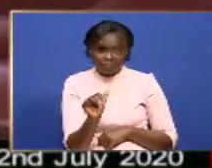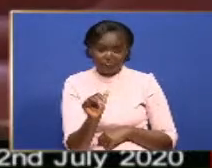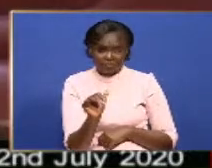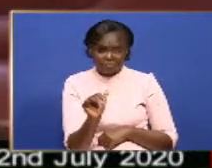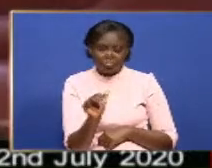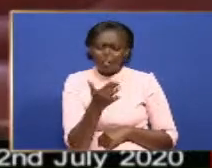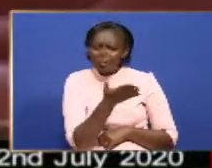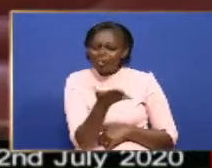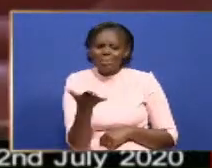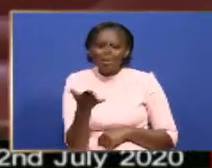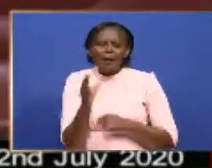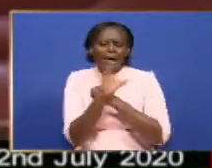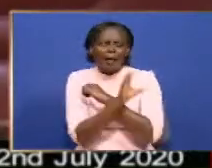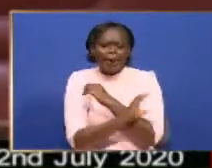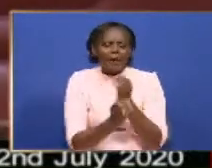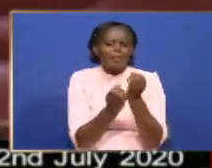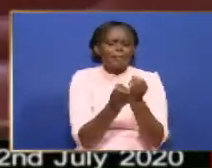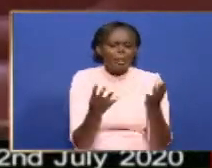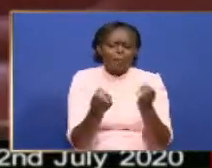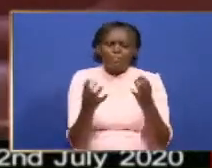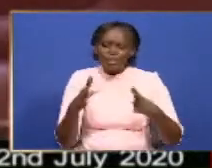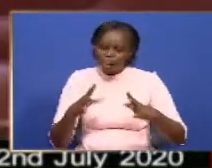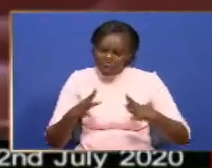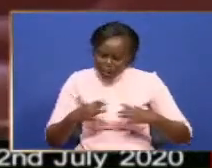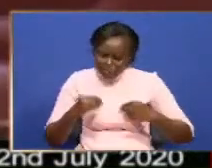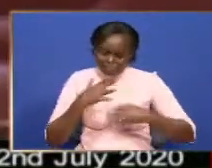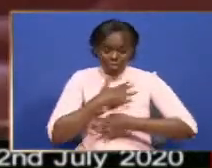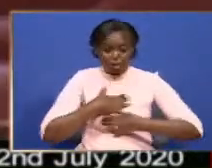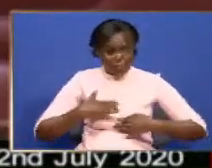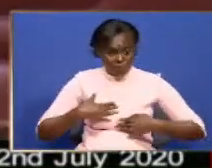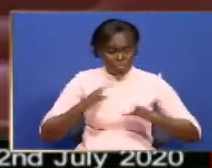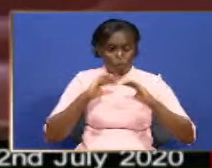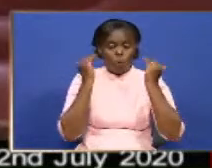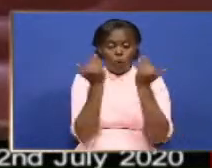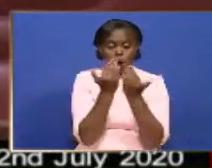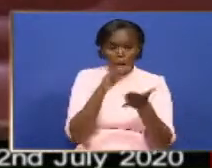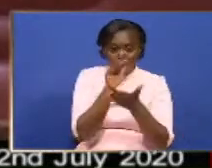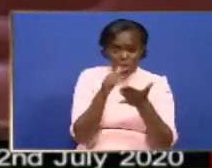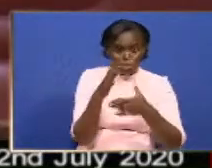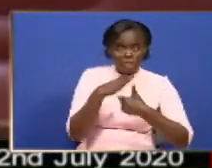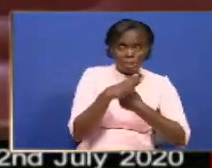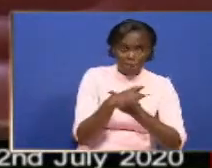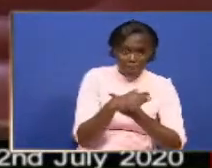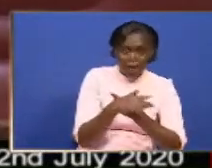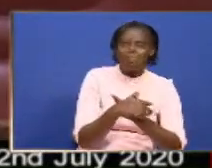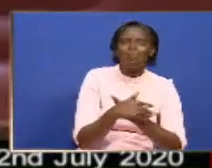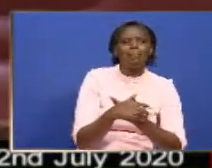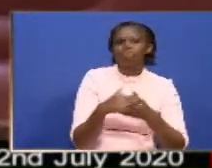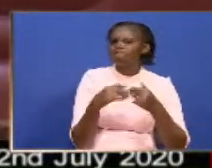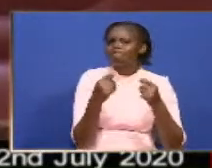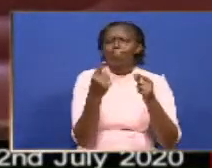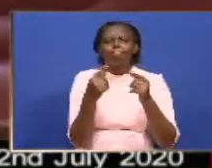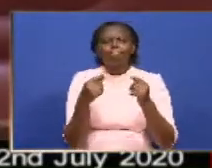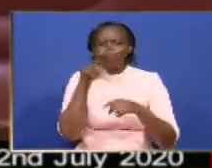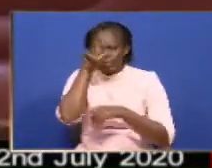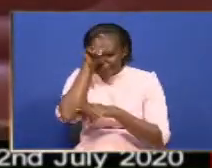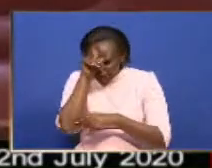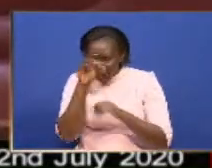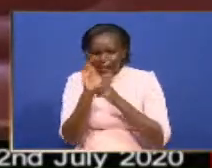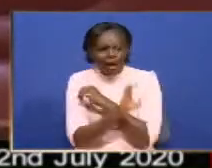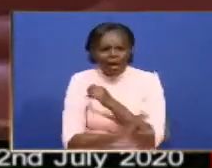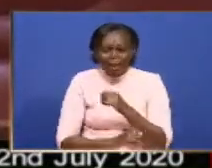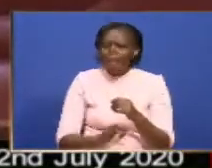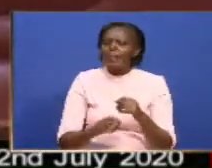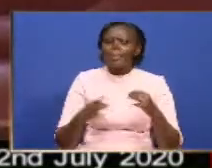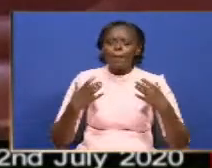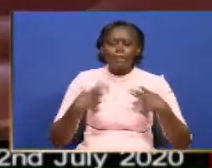There are so many countries that accept refugees in this world, including Germany, including Turkey, and the population is large. Those people